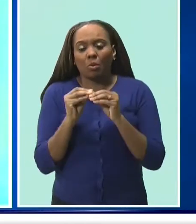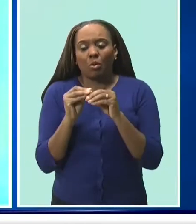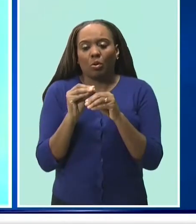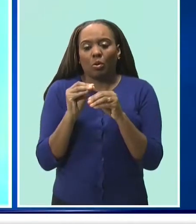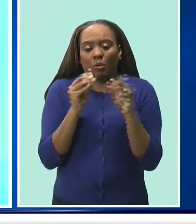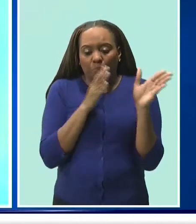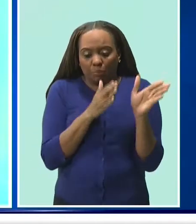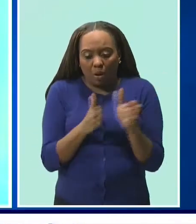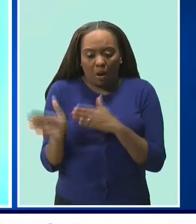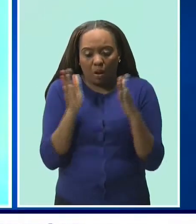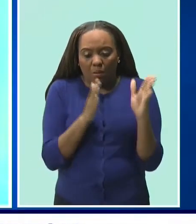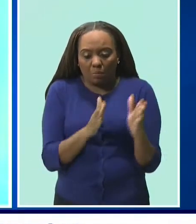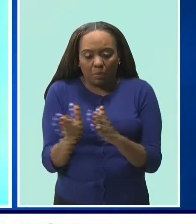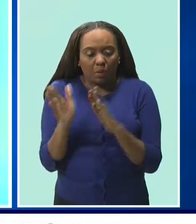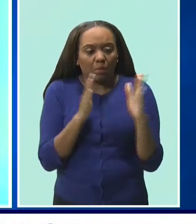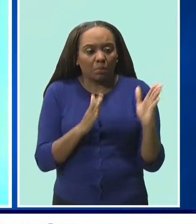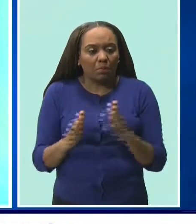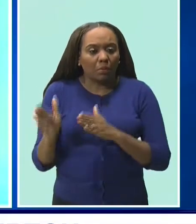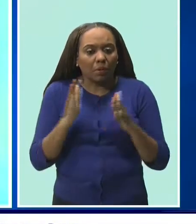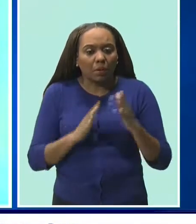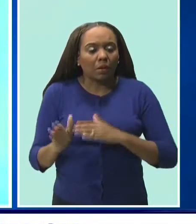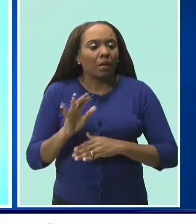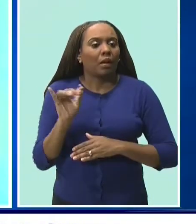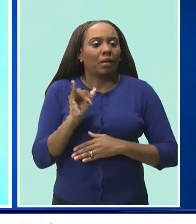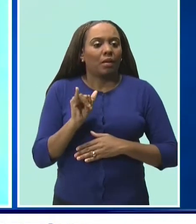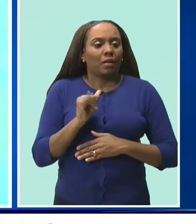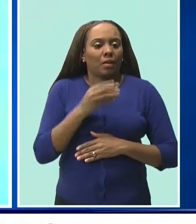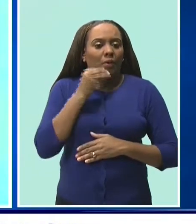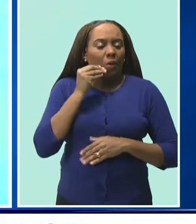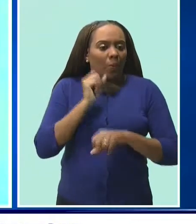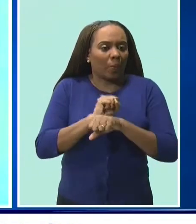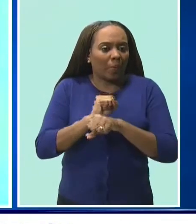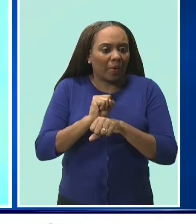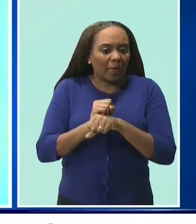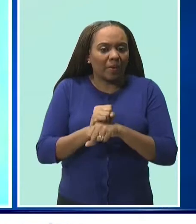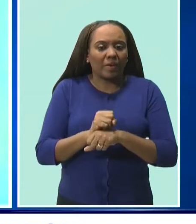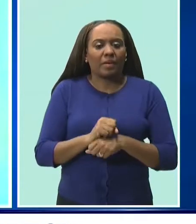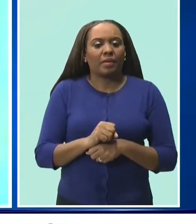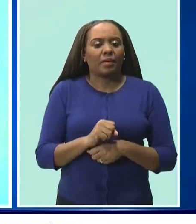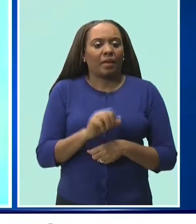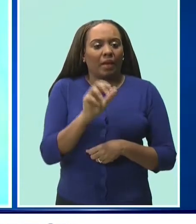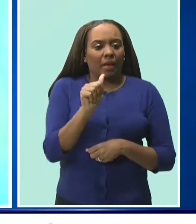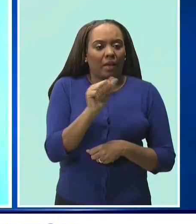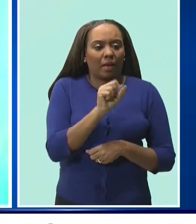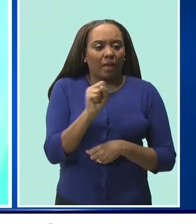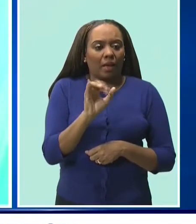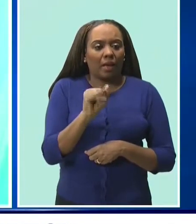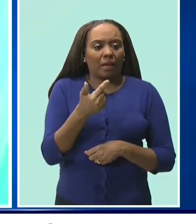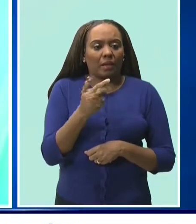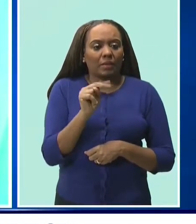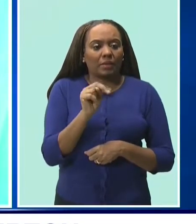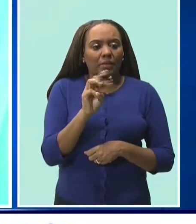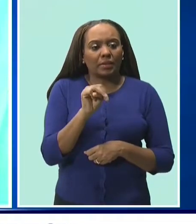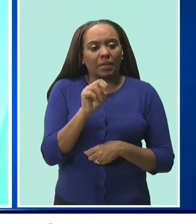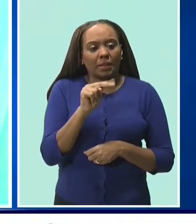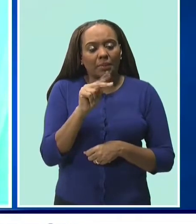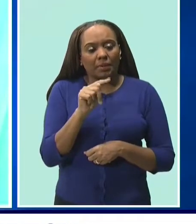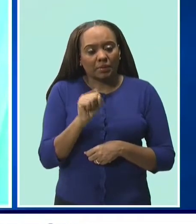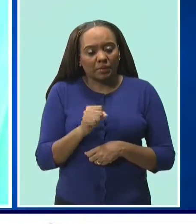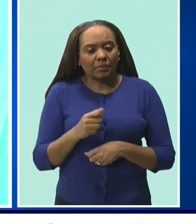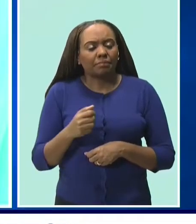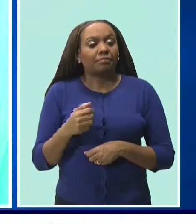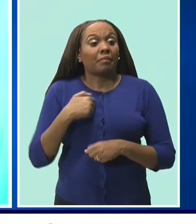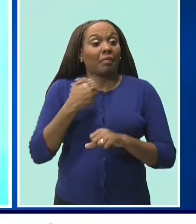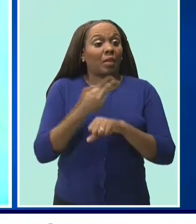preparation, especially engaging in online assignments. I've been using a lot of Google Forms so that students can